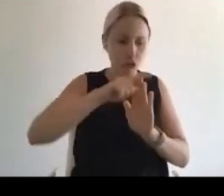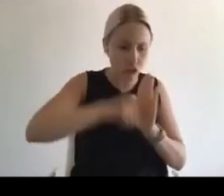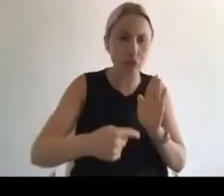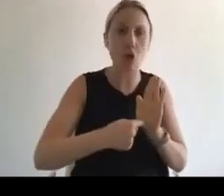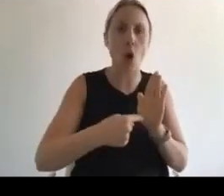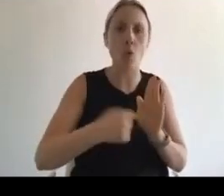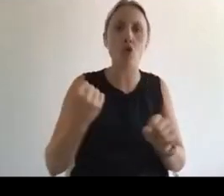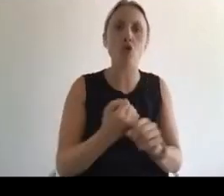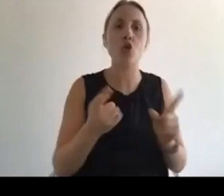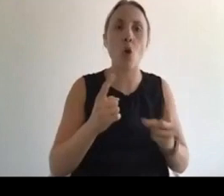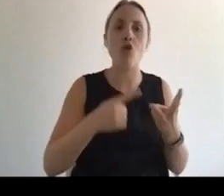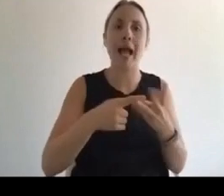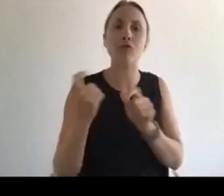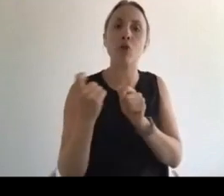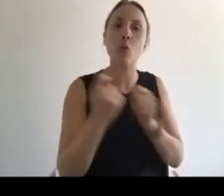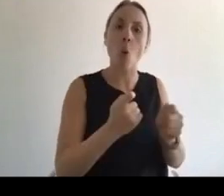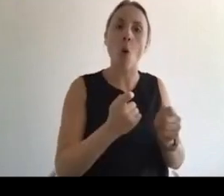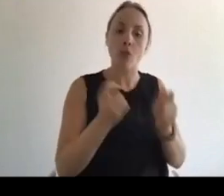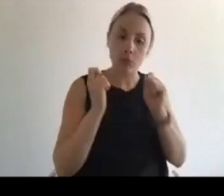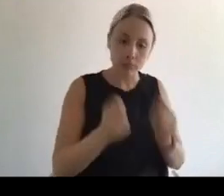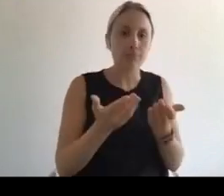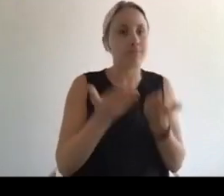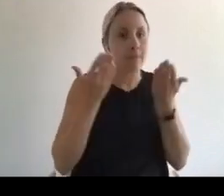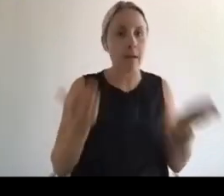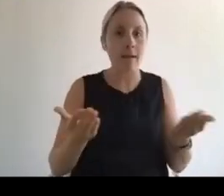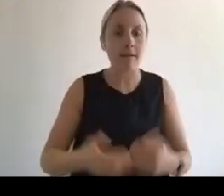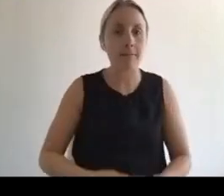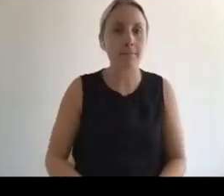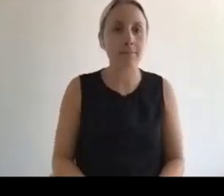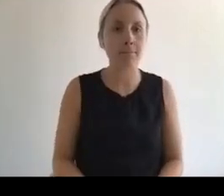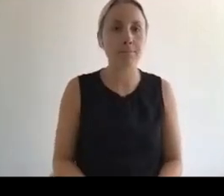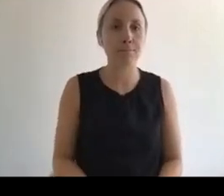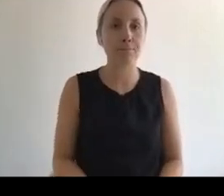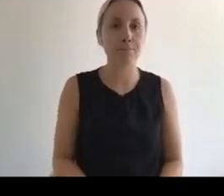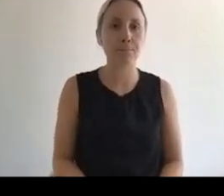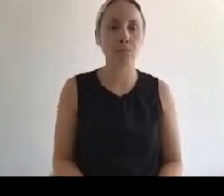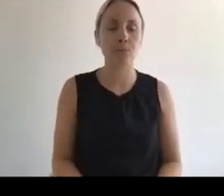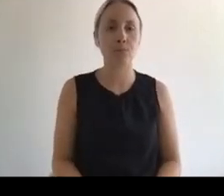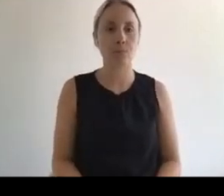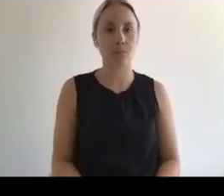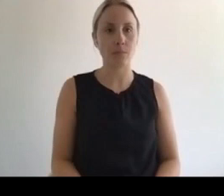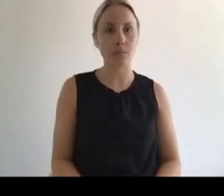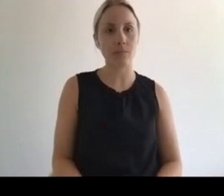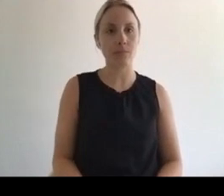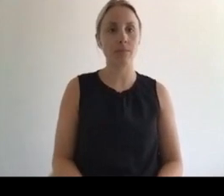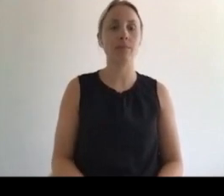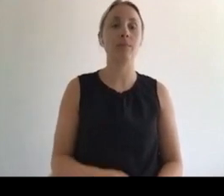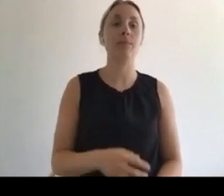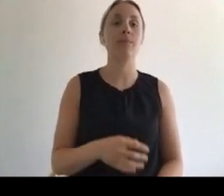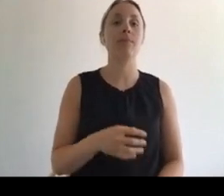nursing professionals receive. So for unions like my